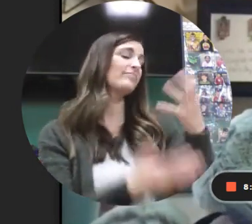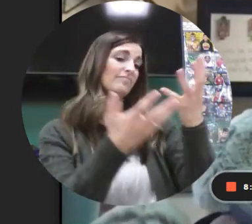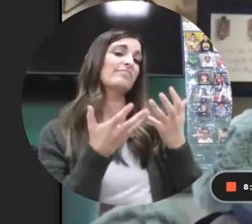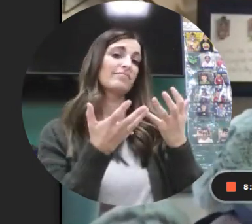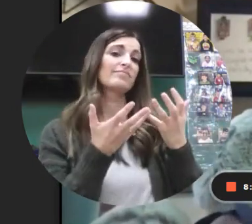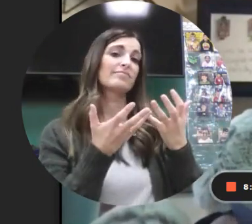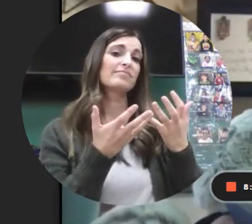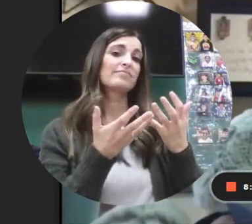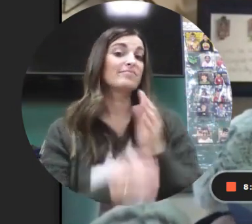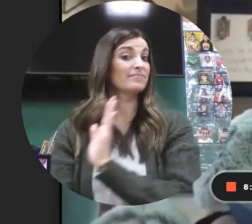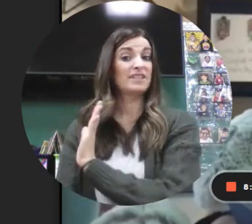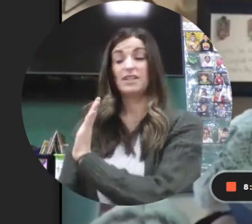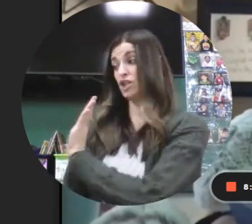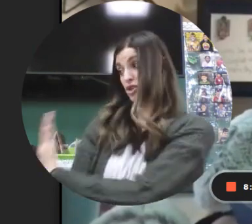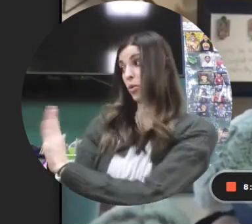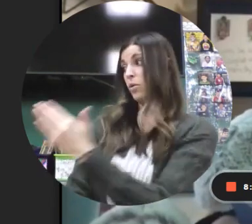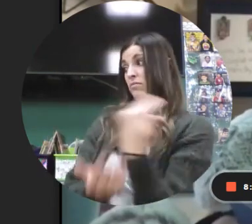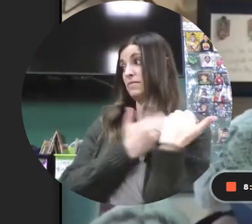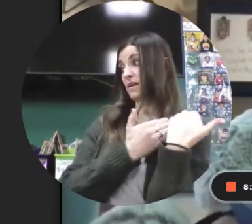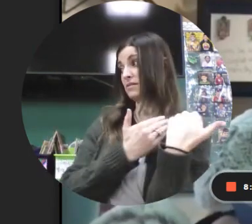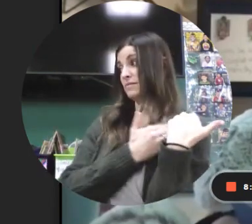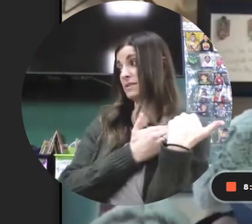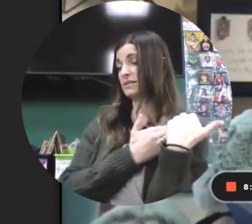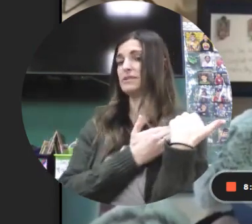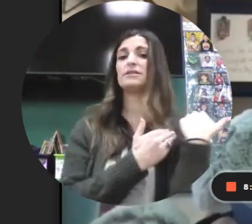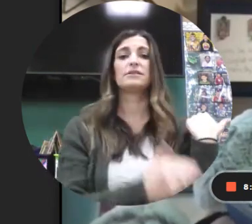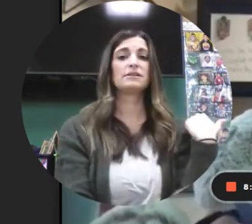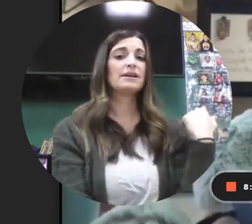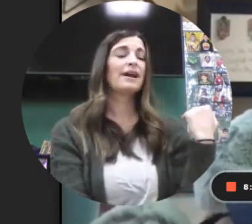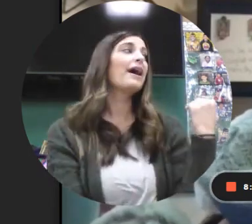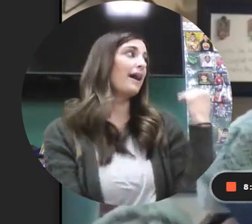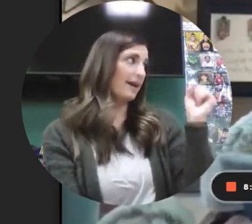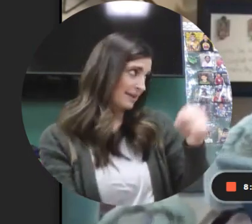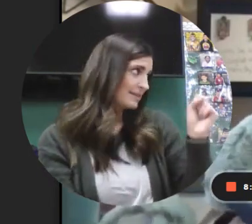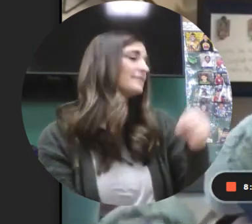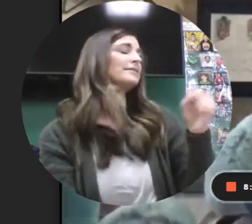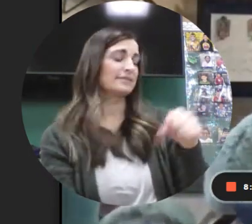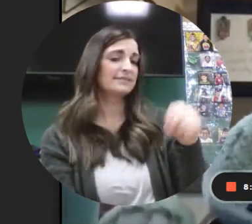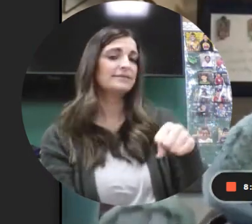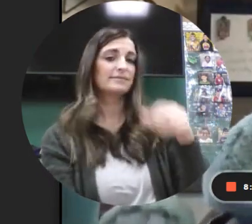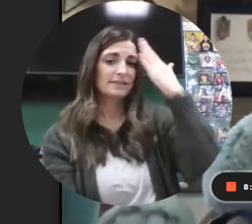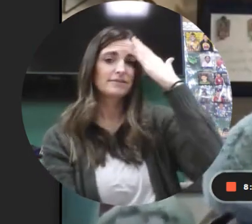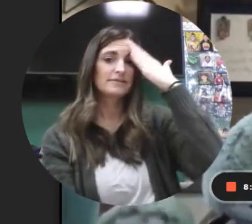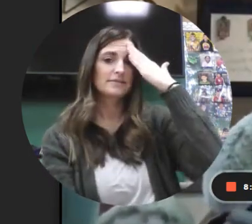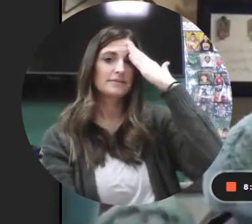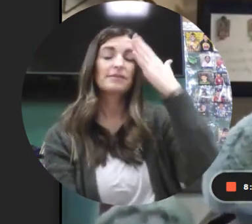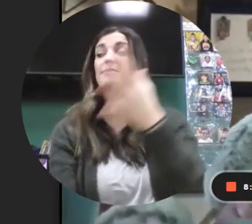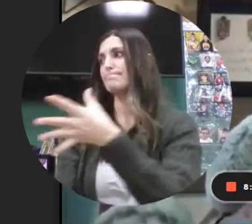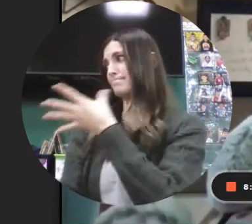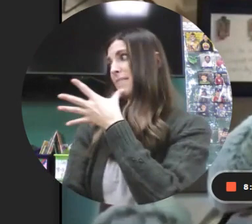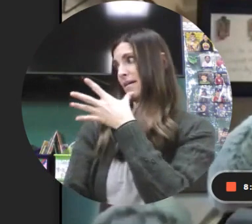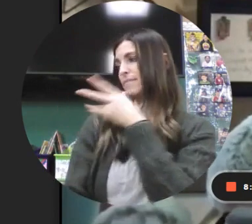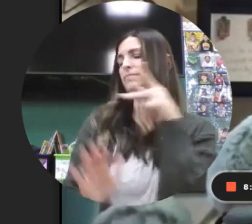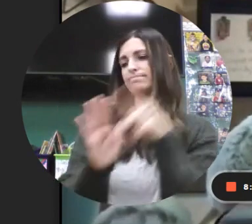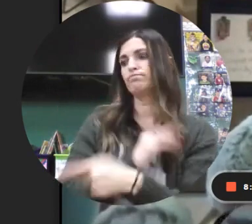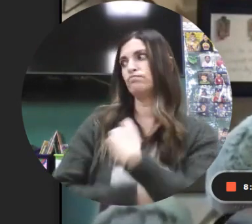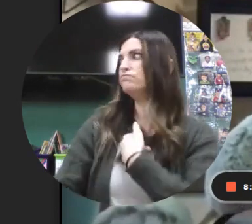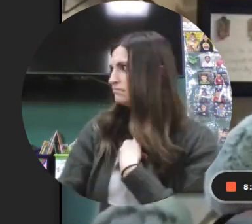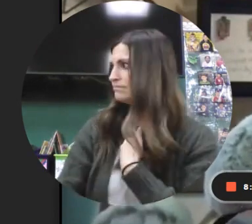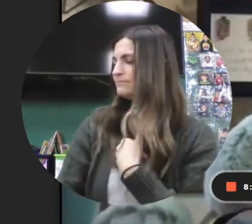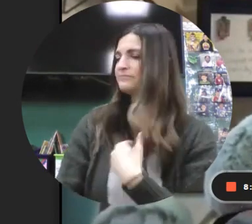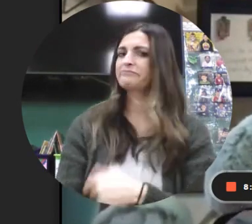He's completely your responsibility, Dad added. I nodded harder. Mom is going to kill me, he